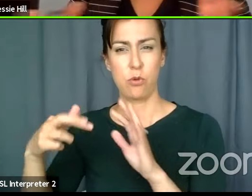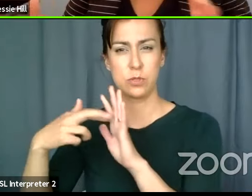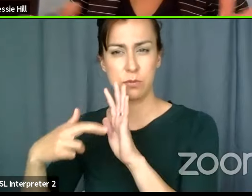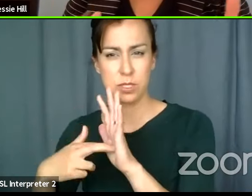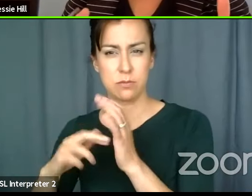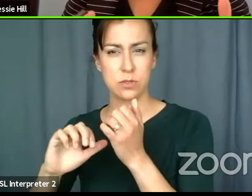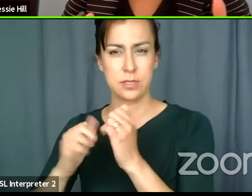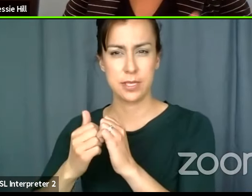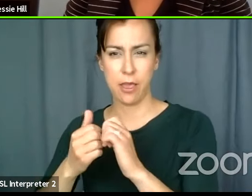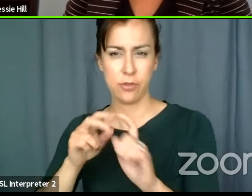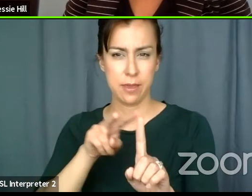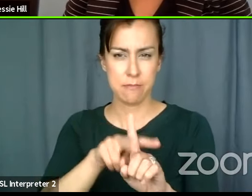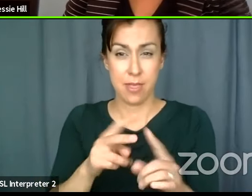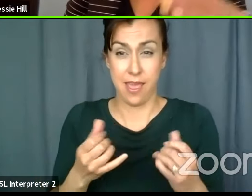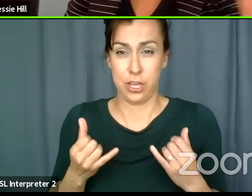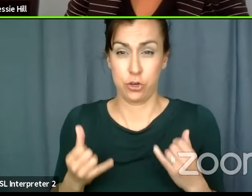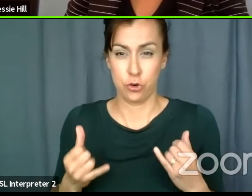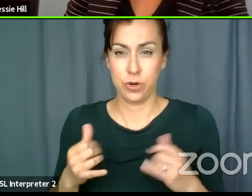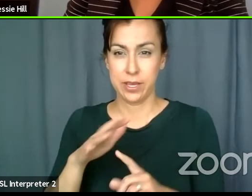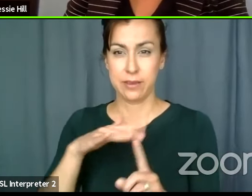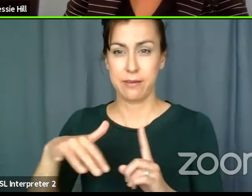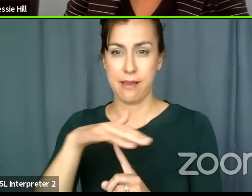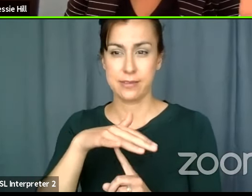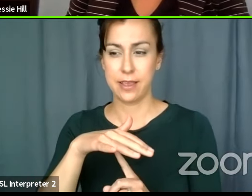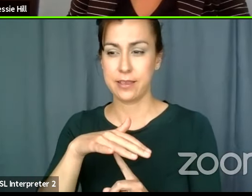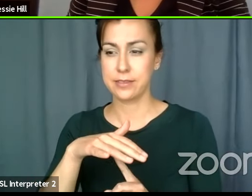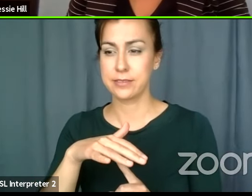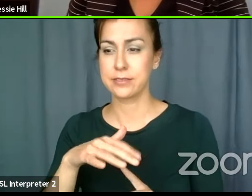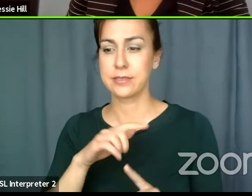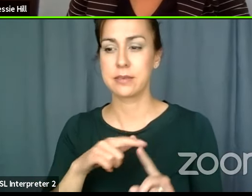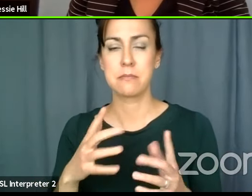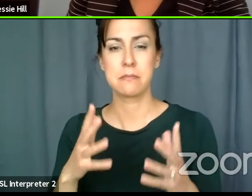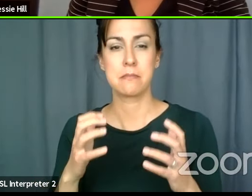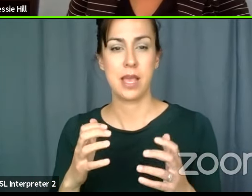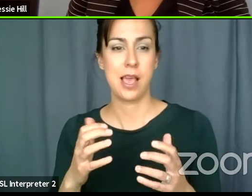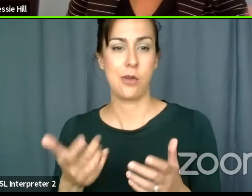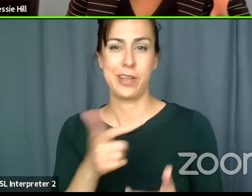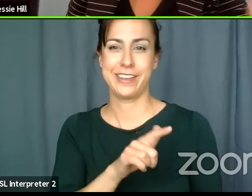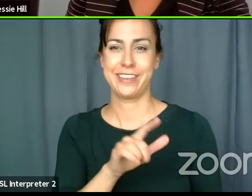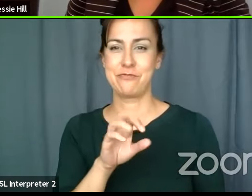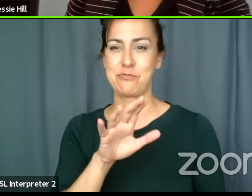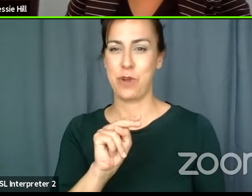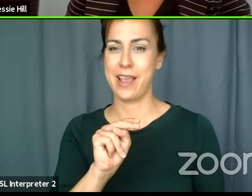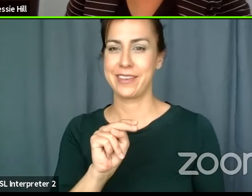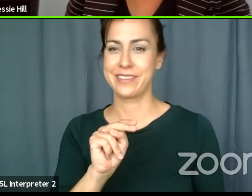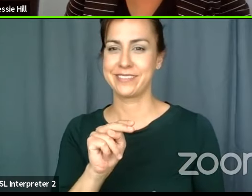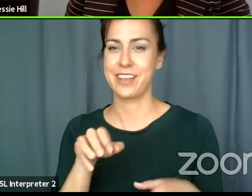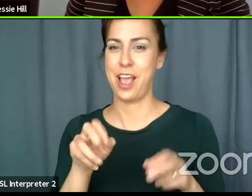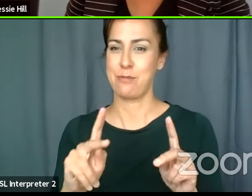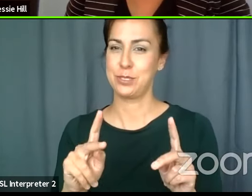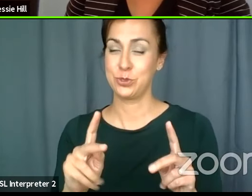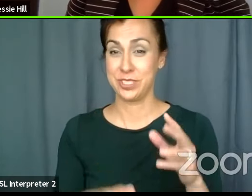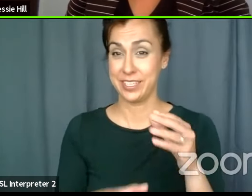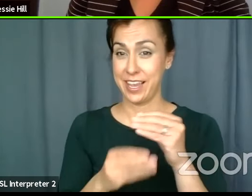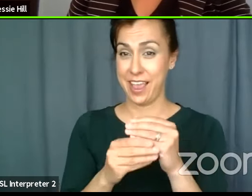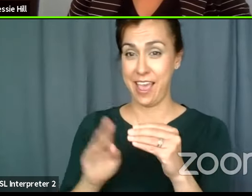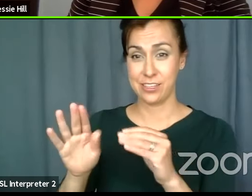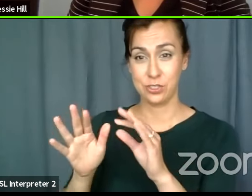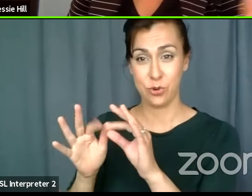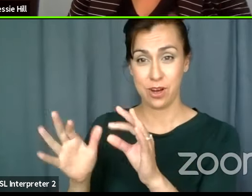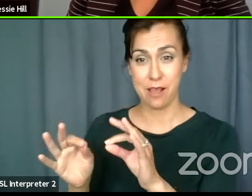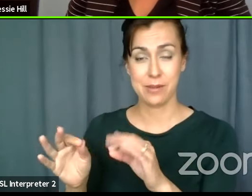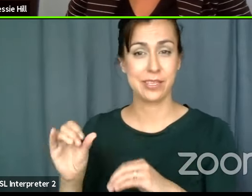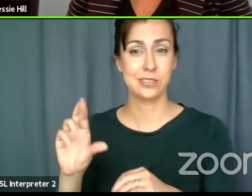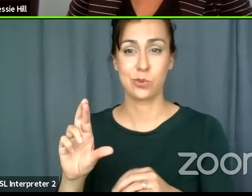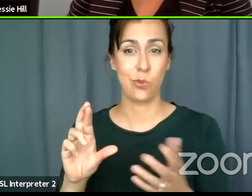current protest context. But I want to give Bryan a chance to either add to that, to those remarks, or if